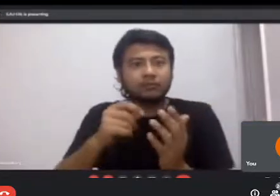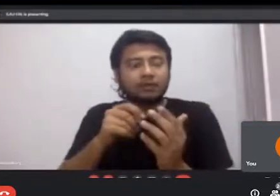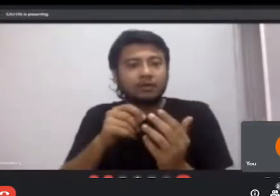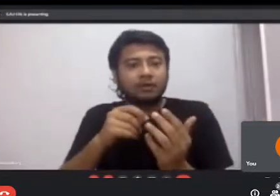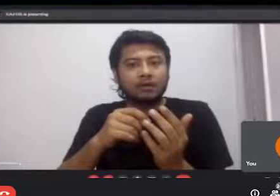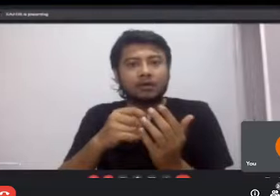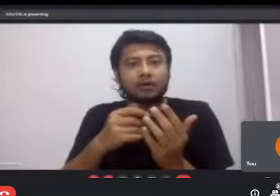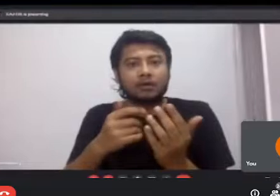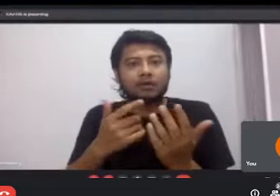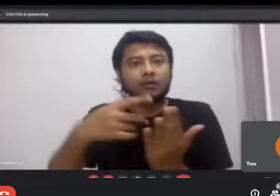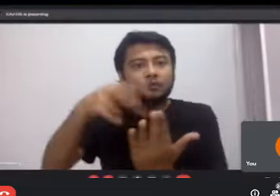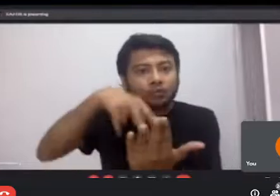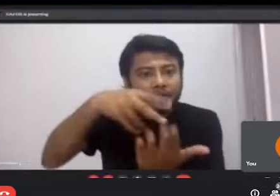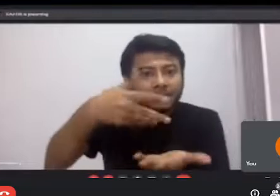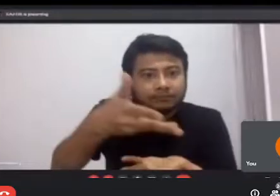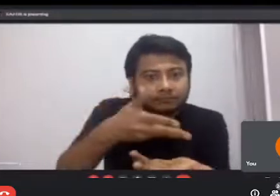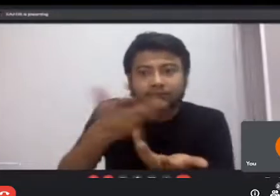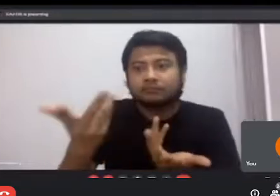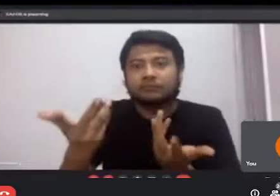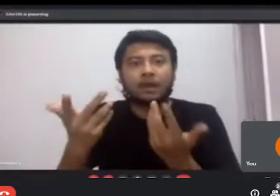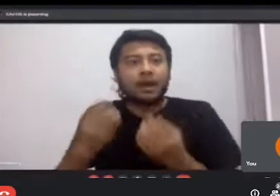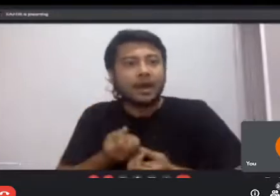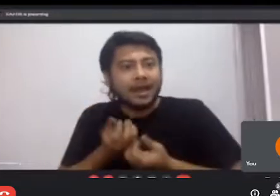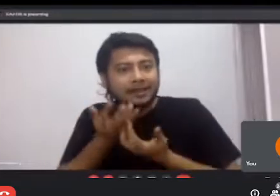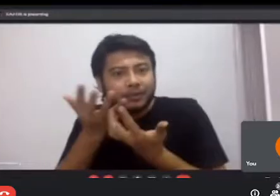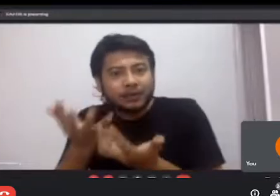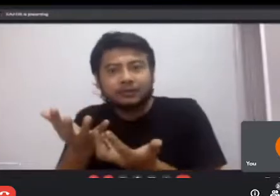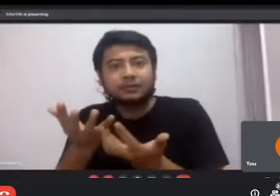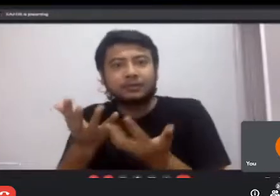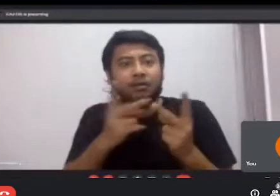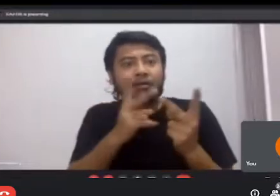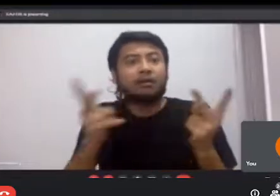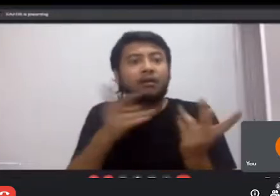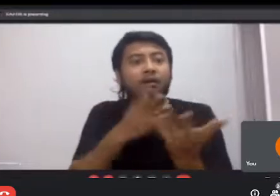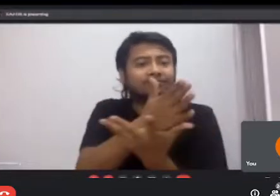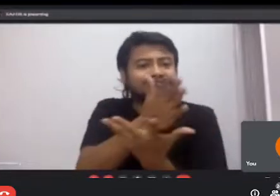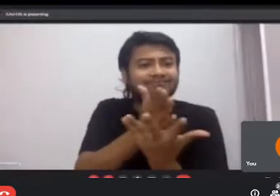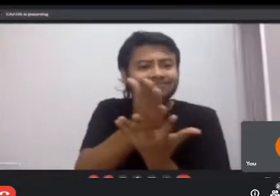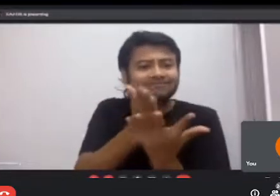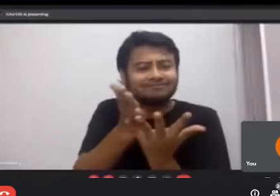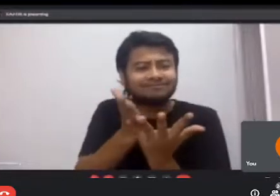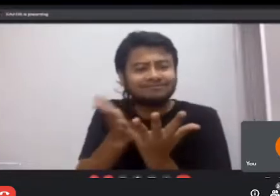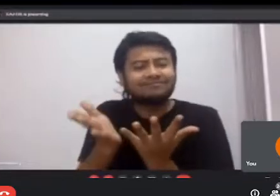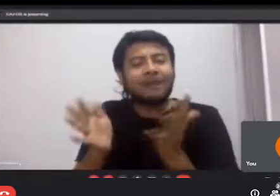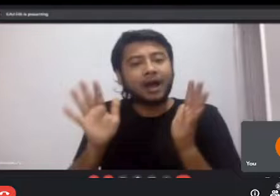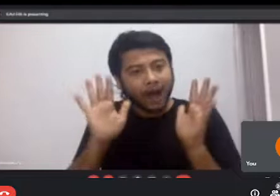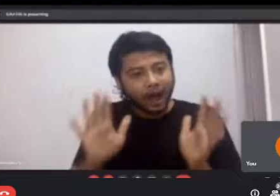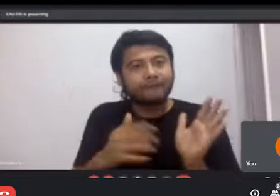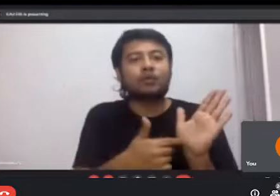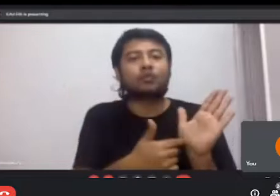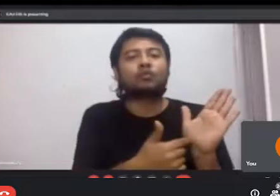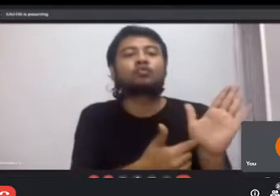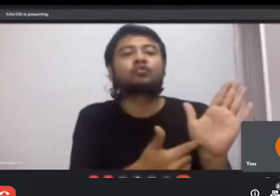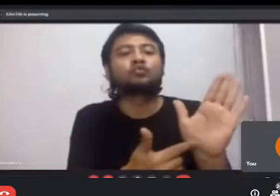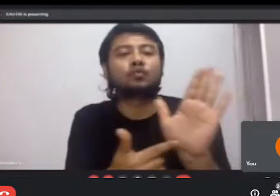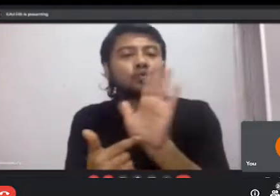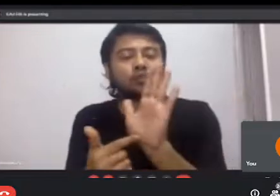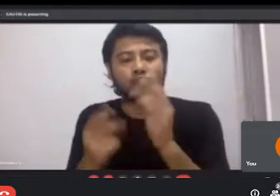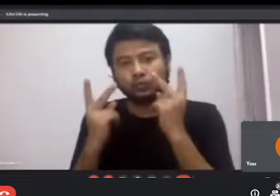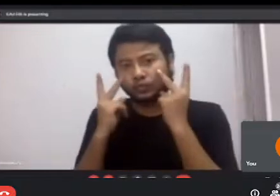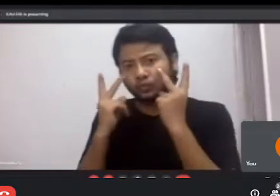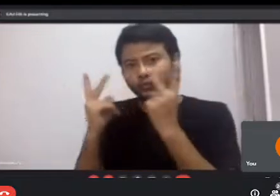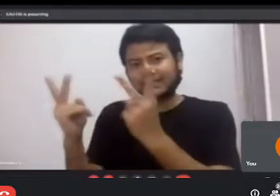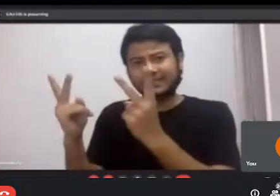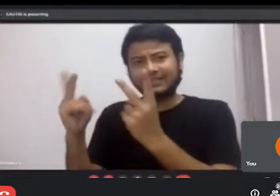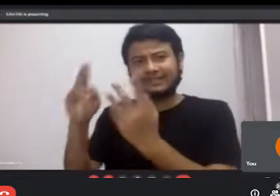includes all the things you can see on the other side of the table. So it includes, of course,